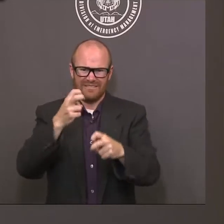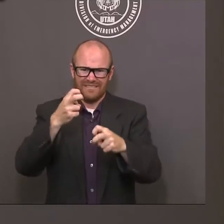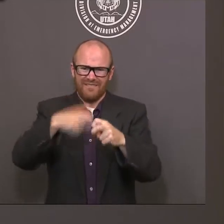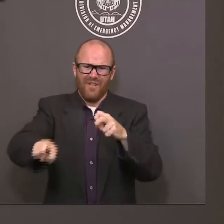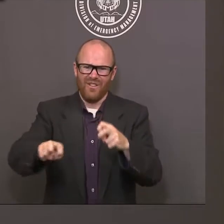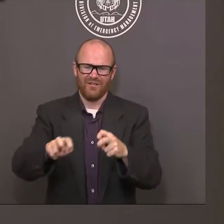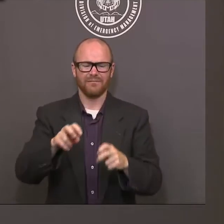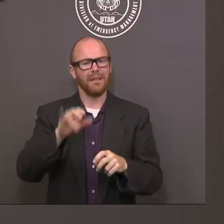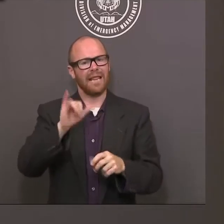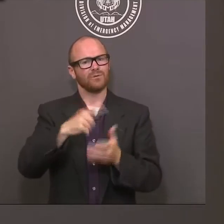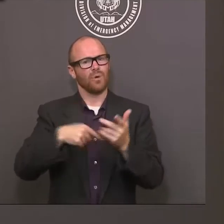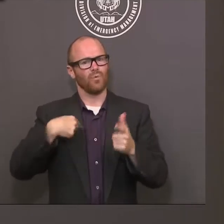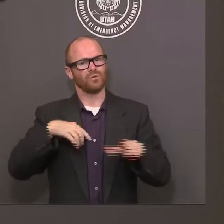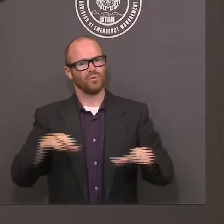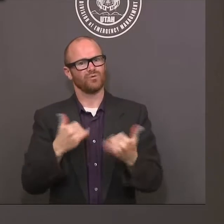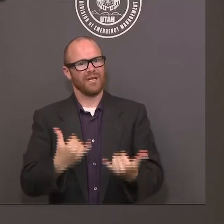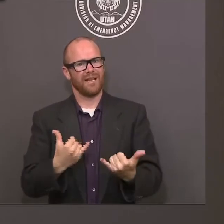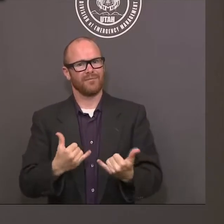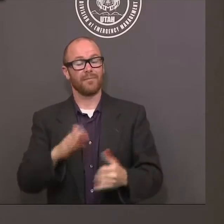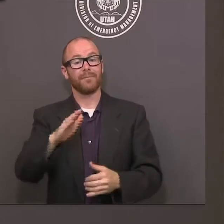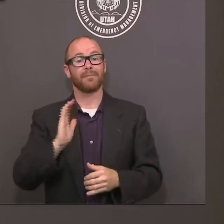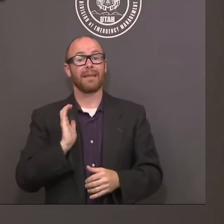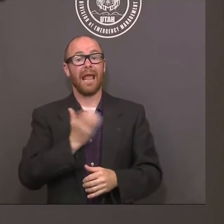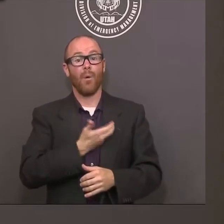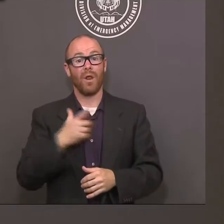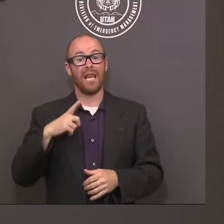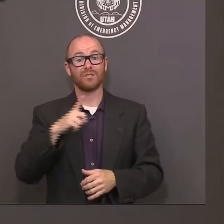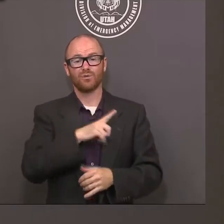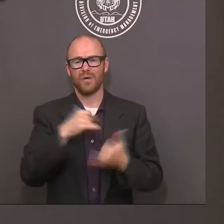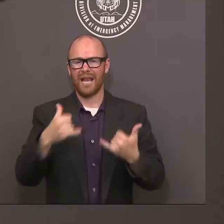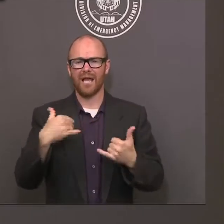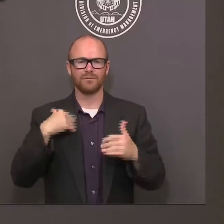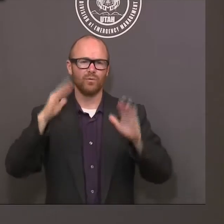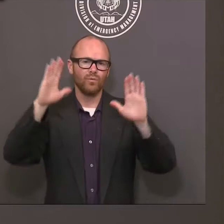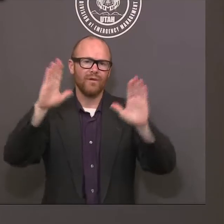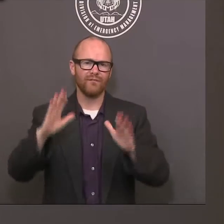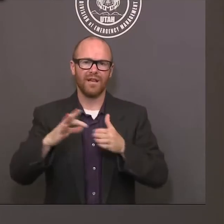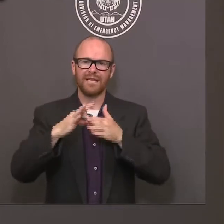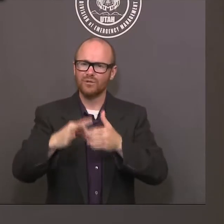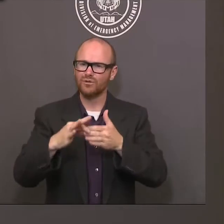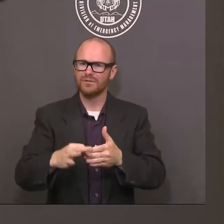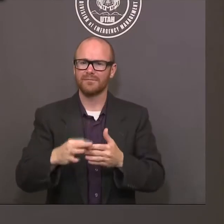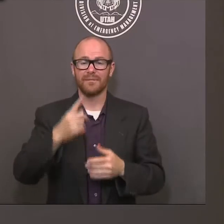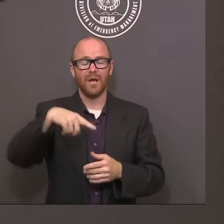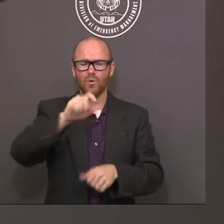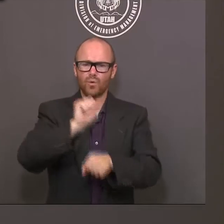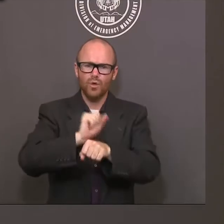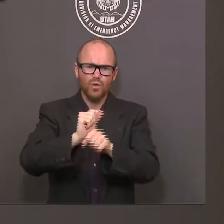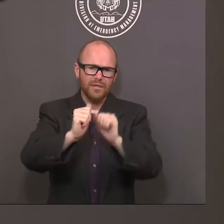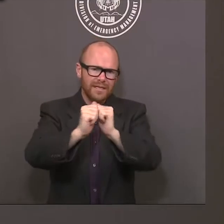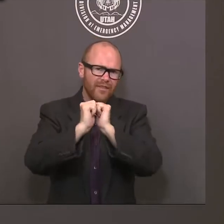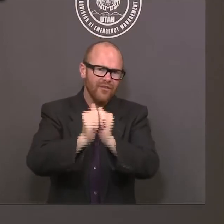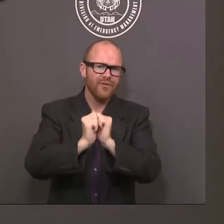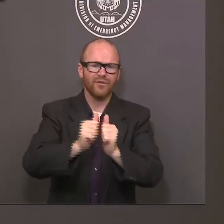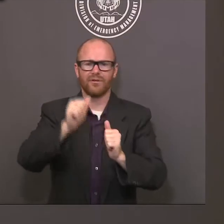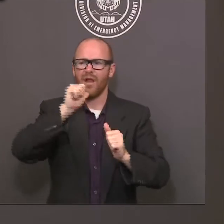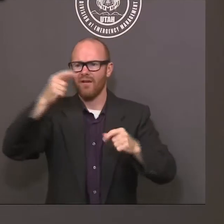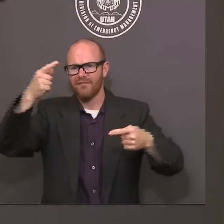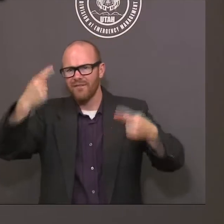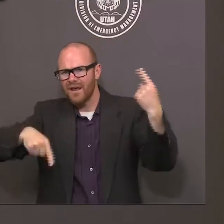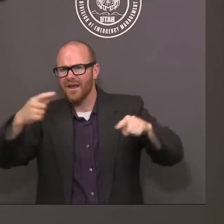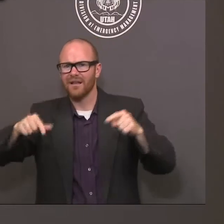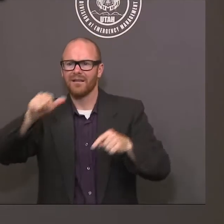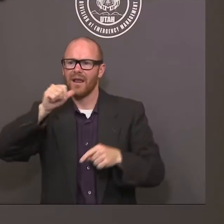see in the legislature. We've never had a better time where we've had a spirit of cooperation and collaboration from the executive and